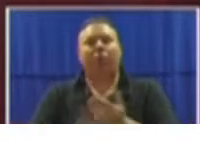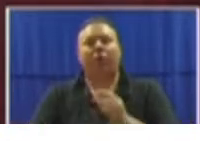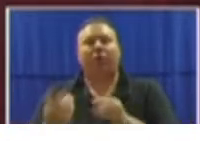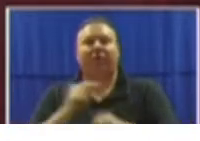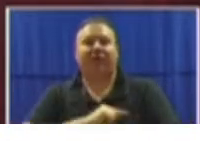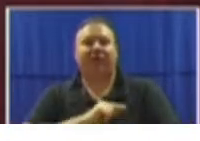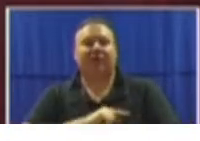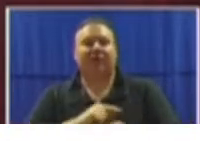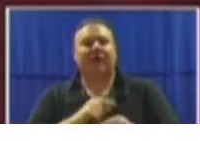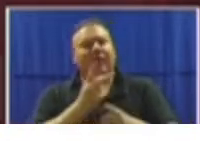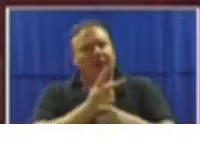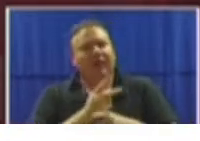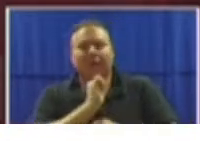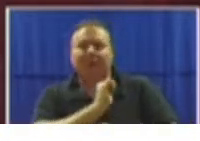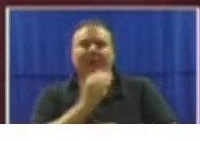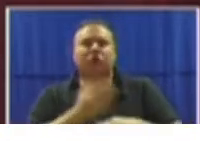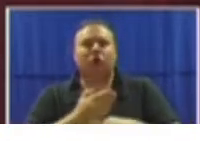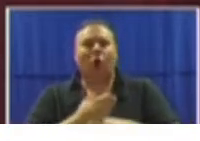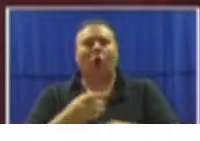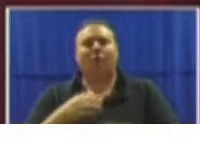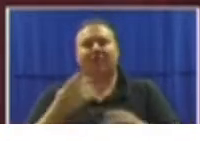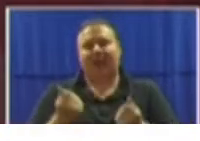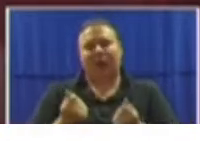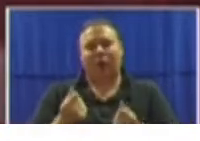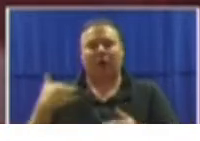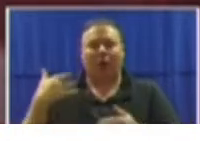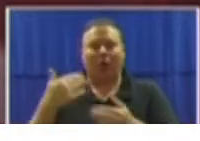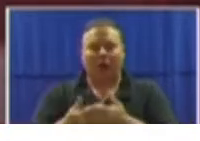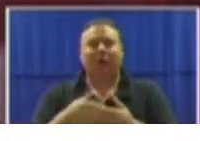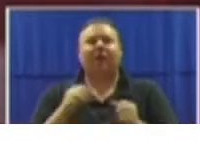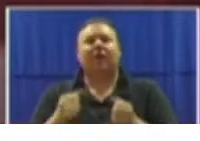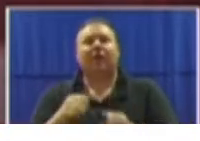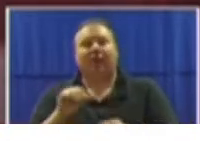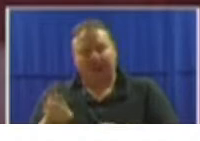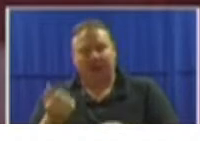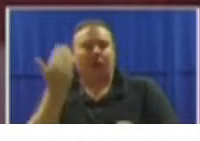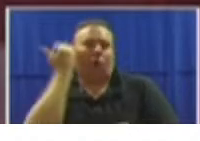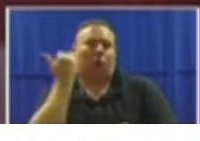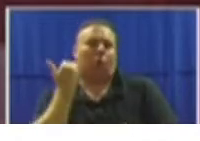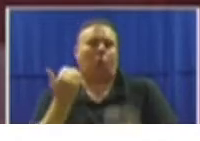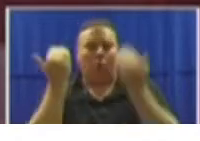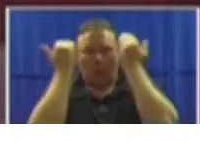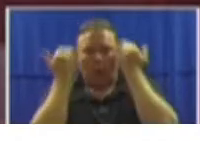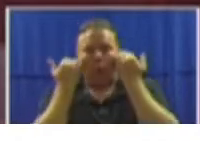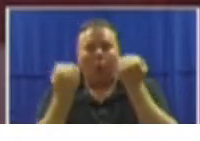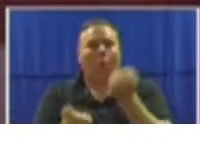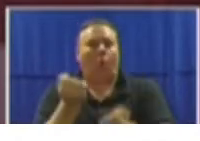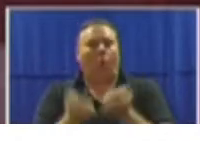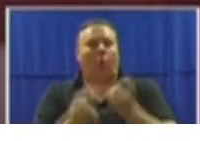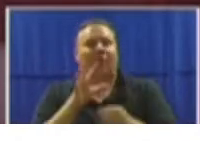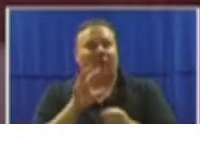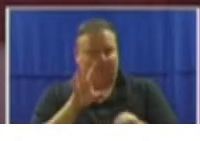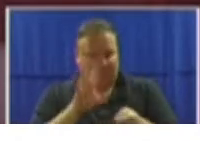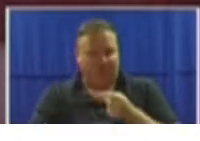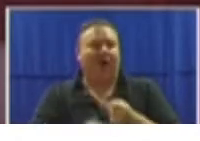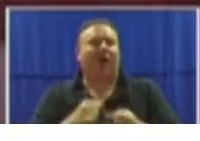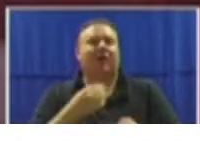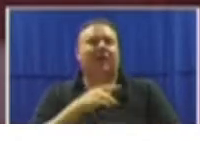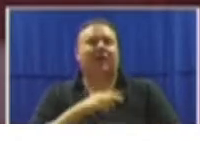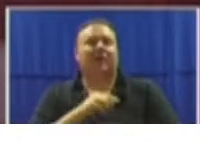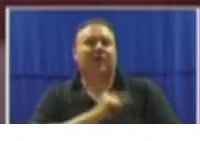their jobs and salaries until they are found guilty by a court of law, most likely only after a lengthy court